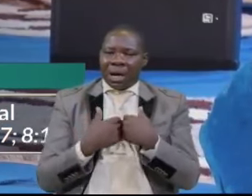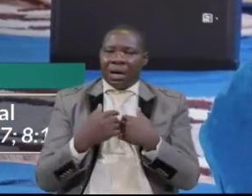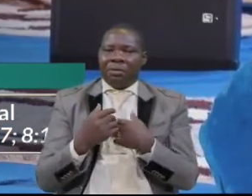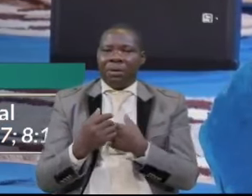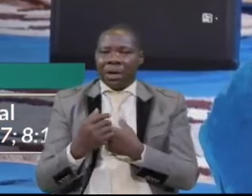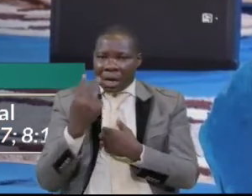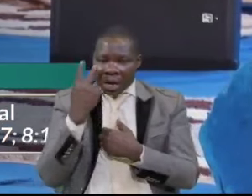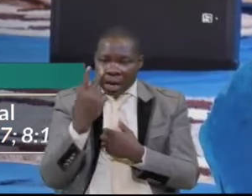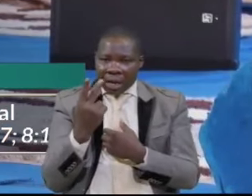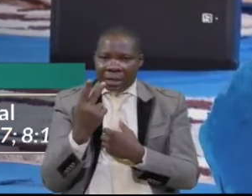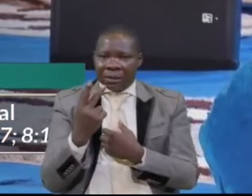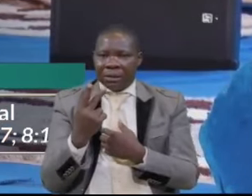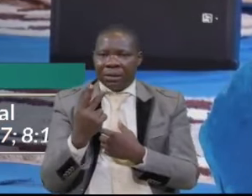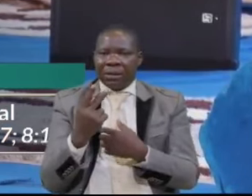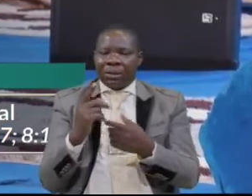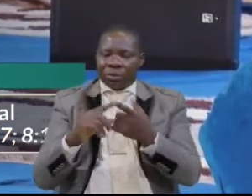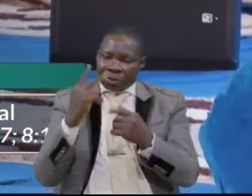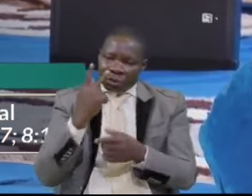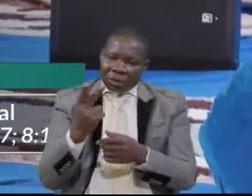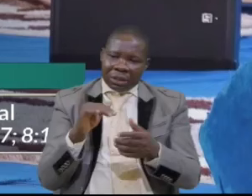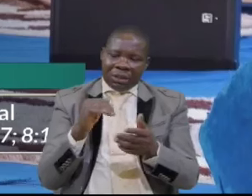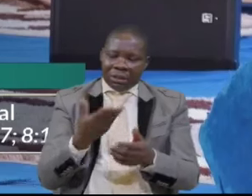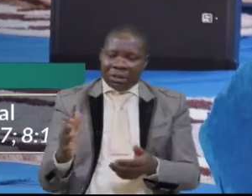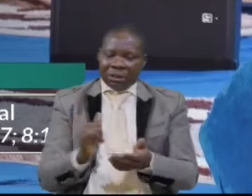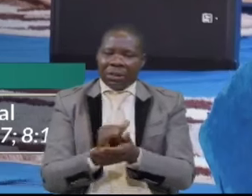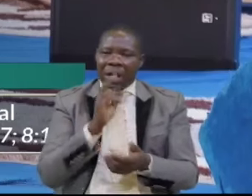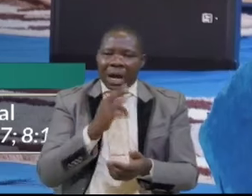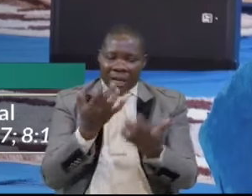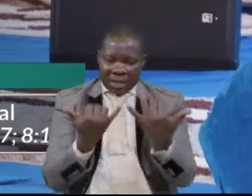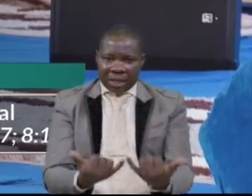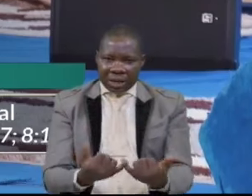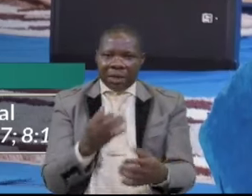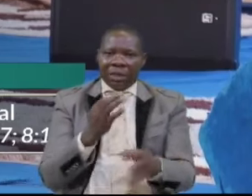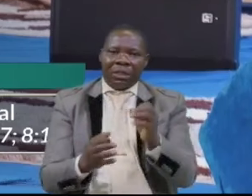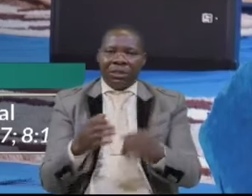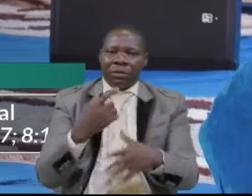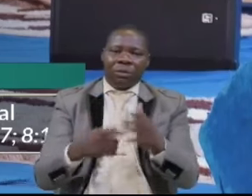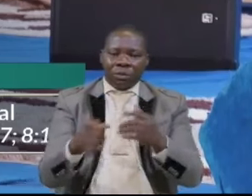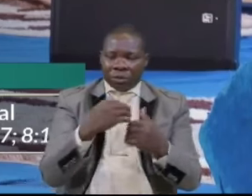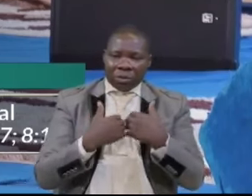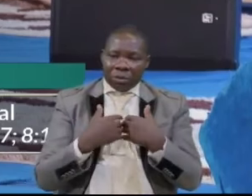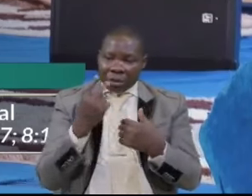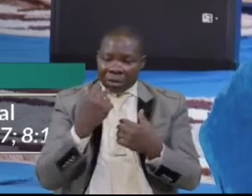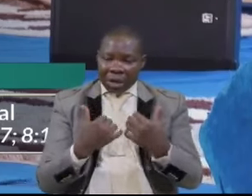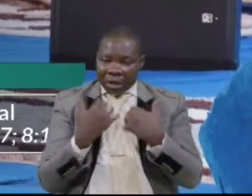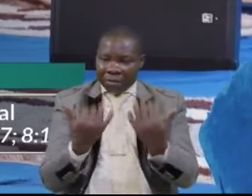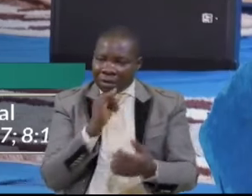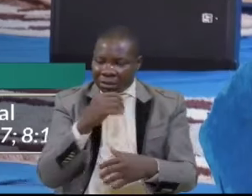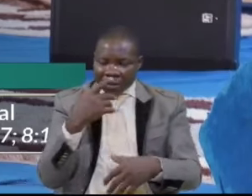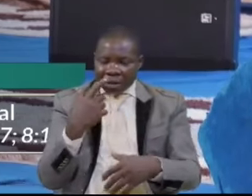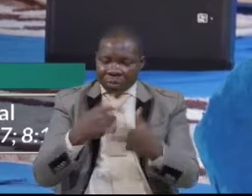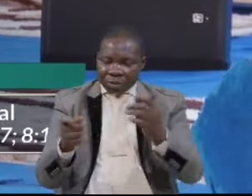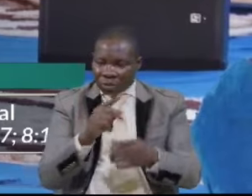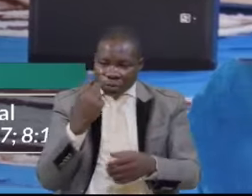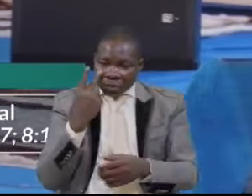be now. If all you have if is eyesight, you only see the present, you'll not see the future.